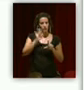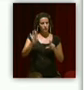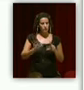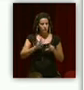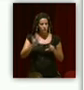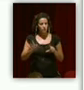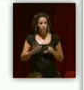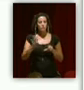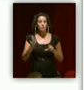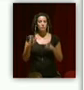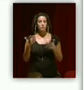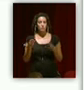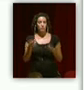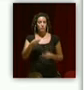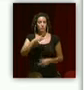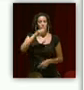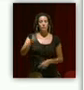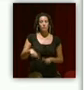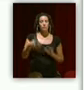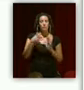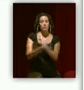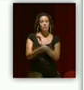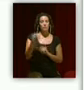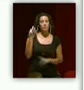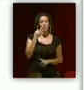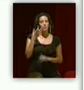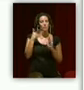tactile devices